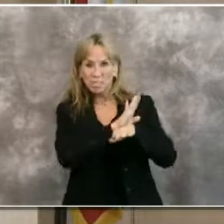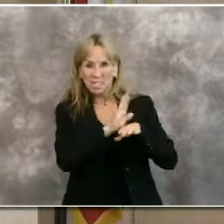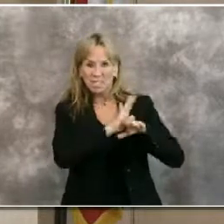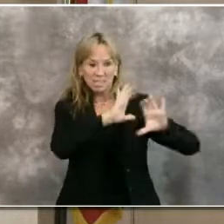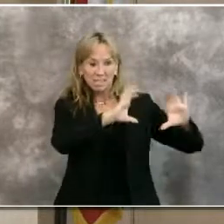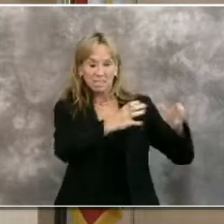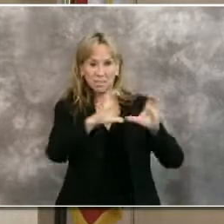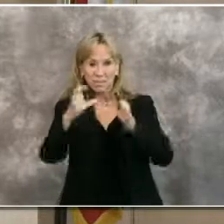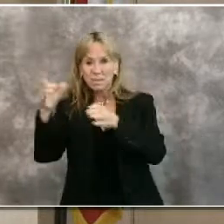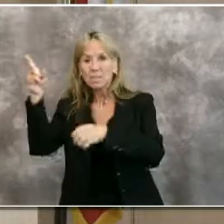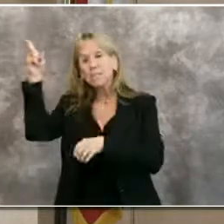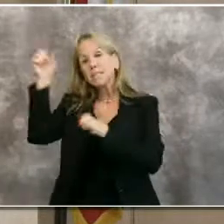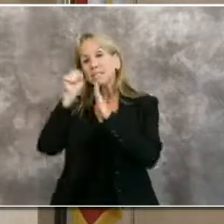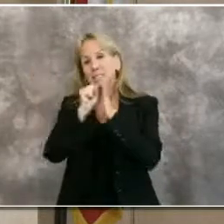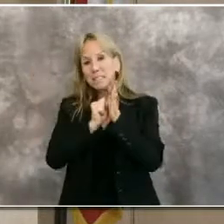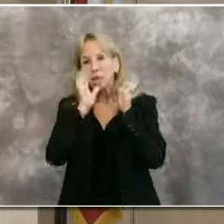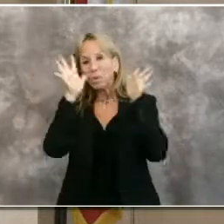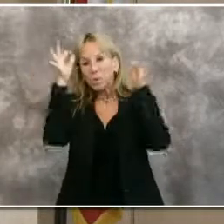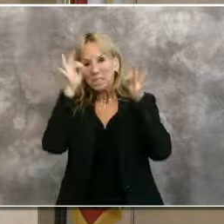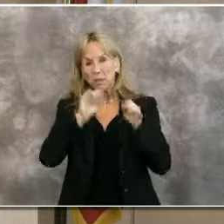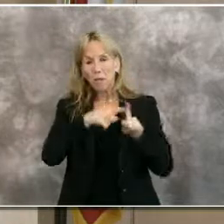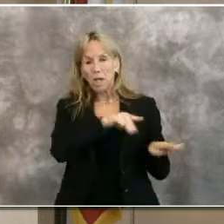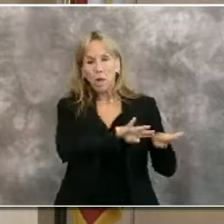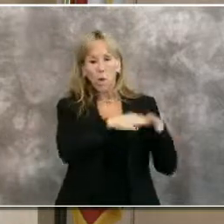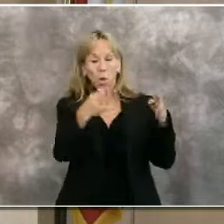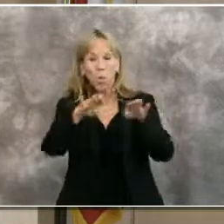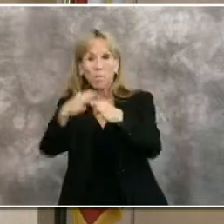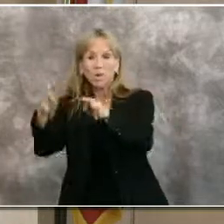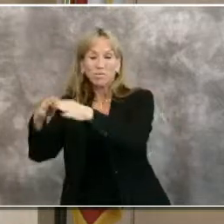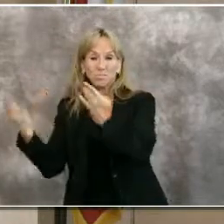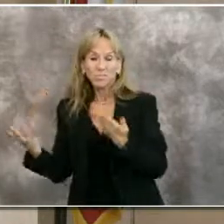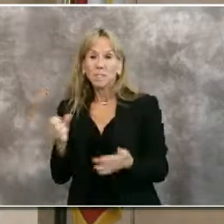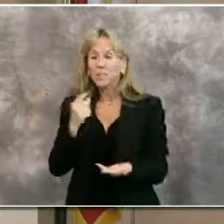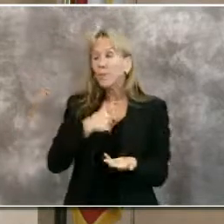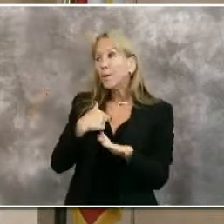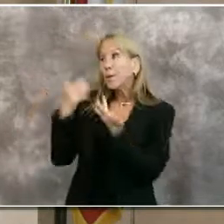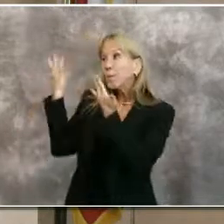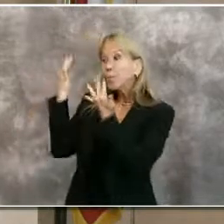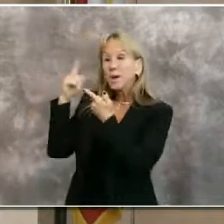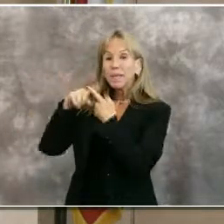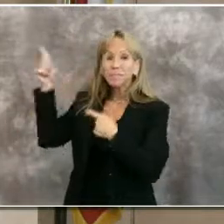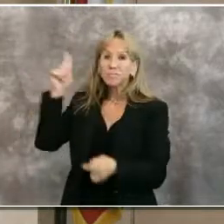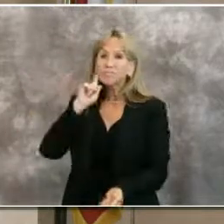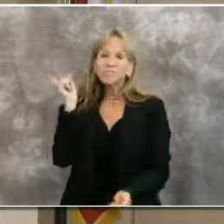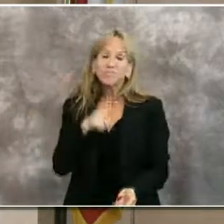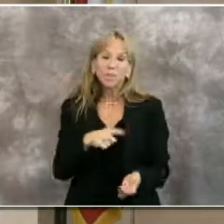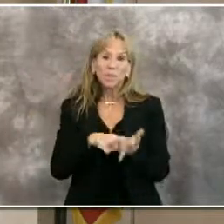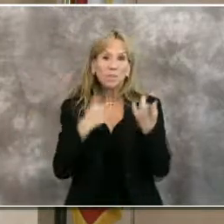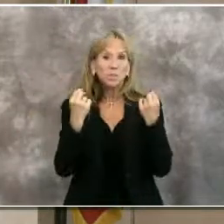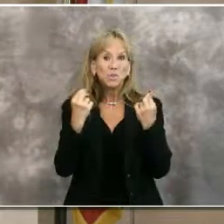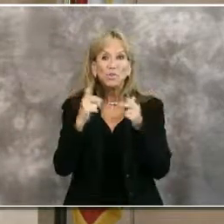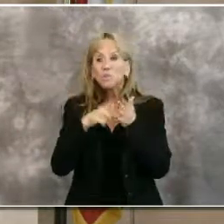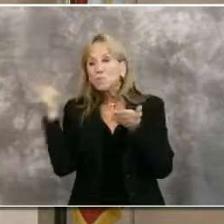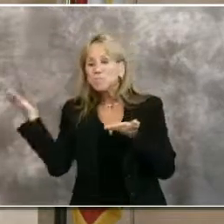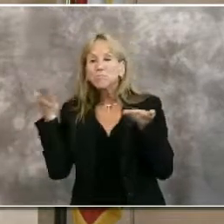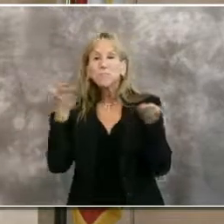businesses will reopen. So we will await any decisions and guidance from the state. Thank you.